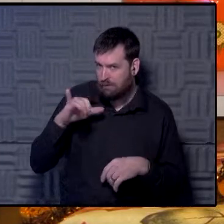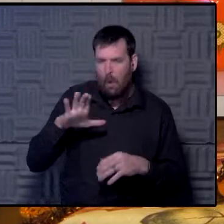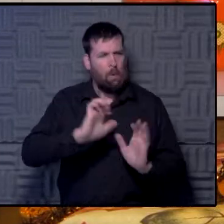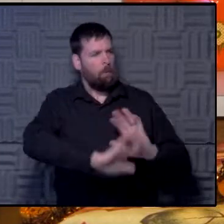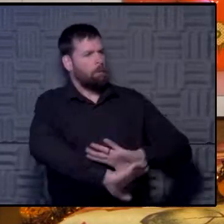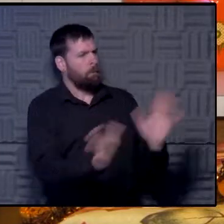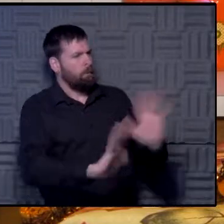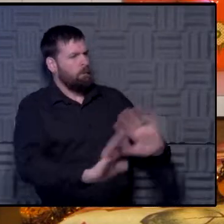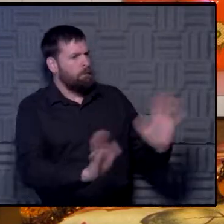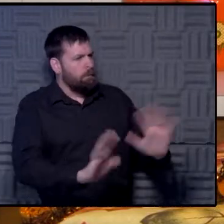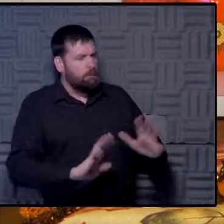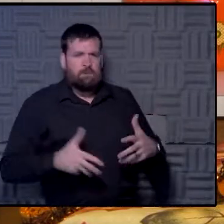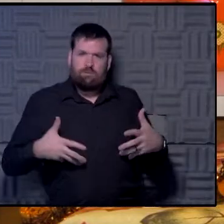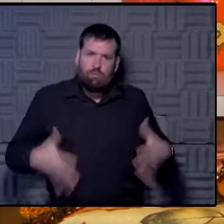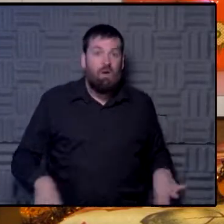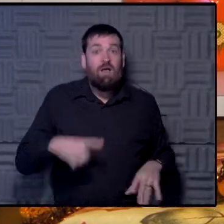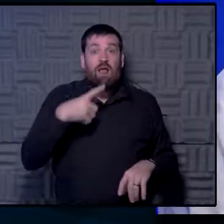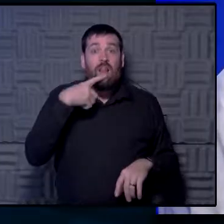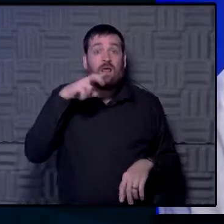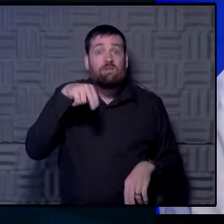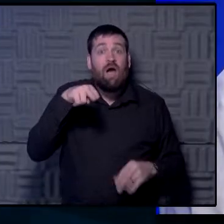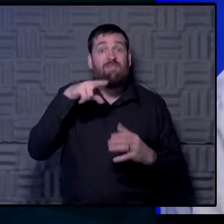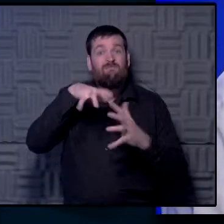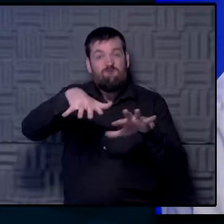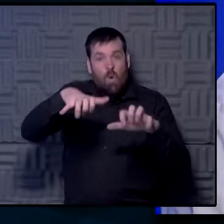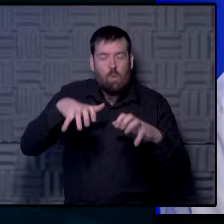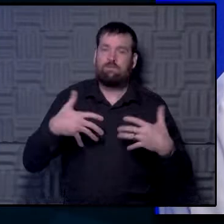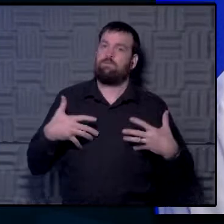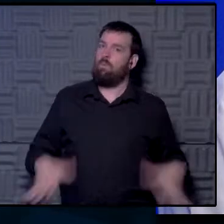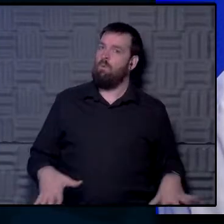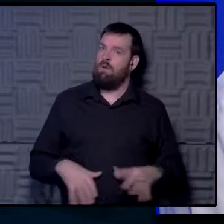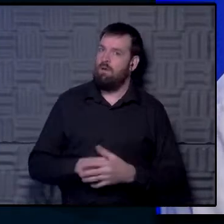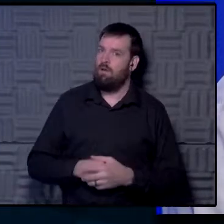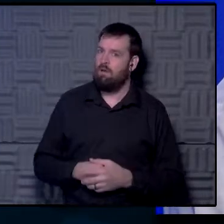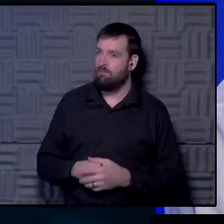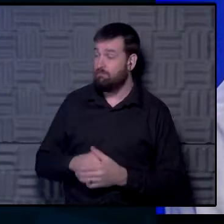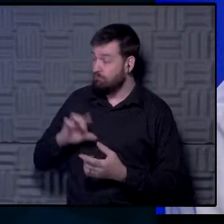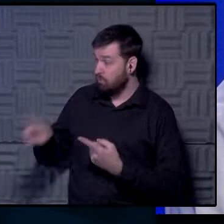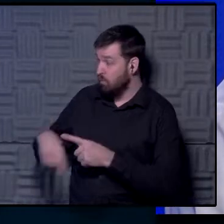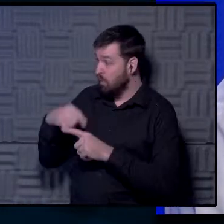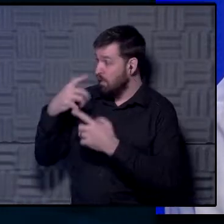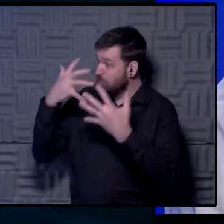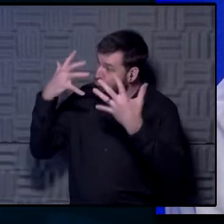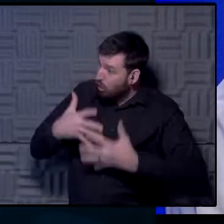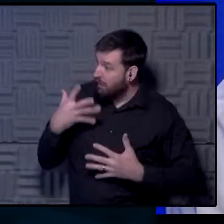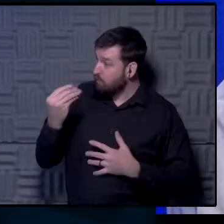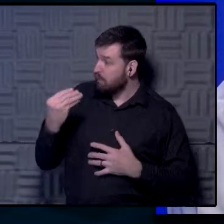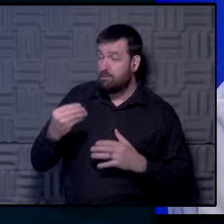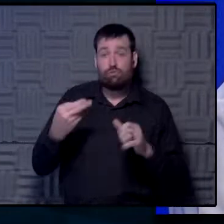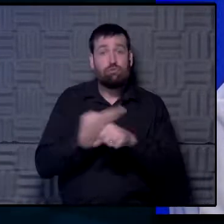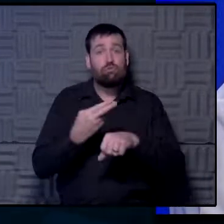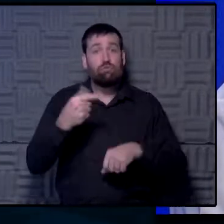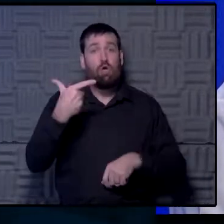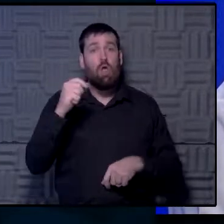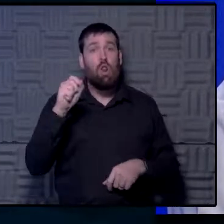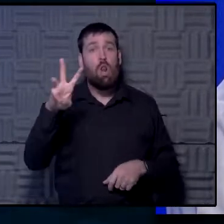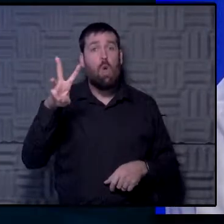No, nobody wants a frozen tongue. Ugh. And when it gets dark outside, do you ever use glow